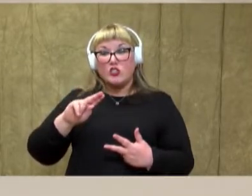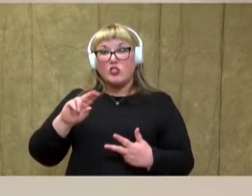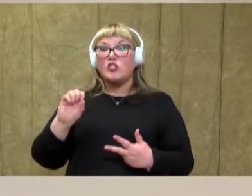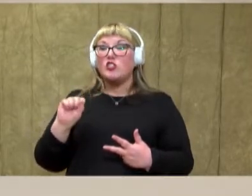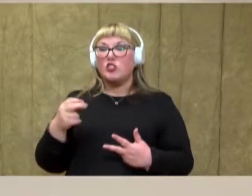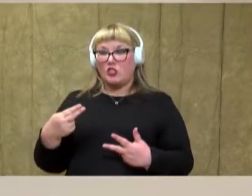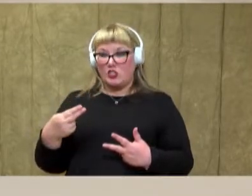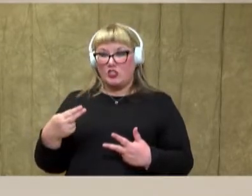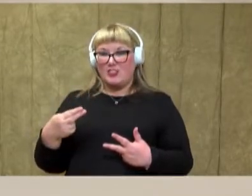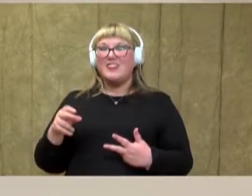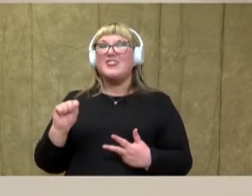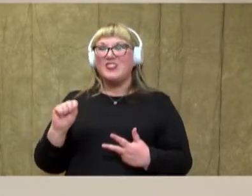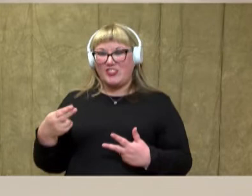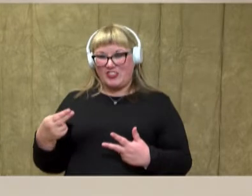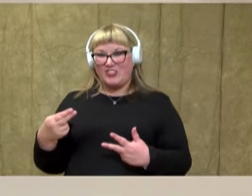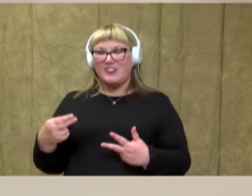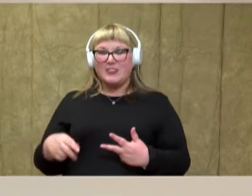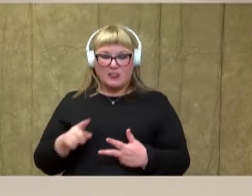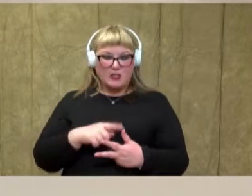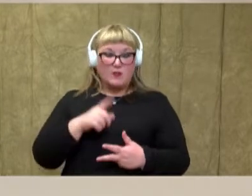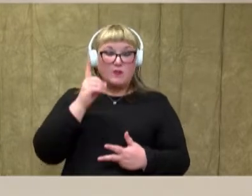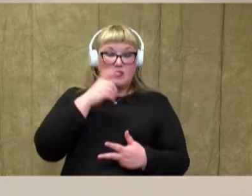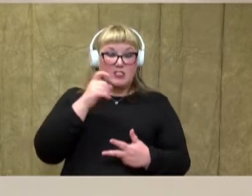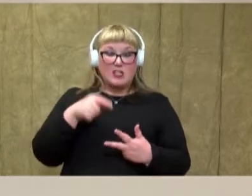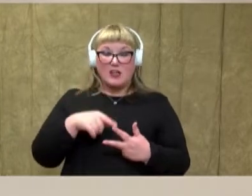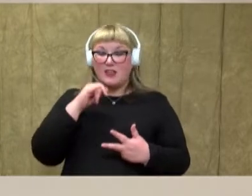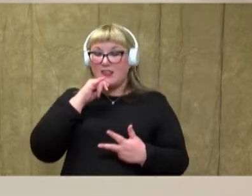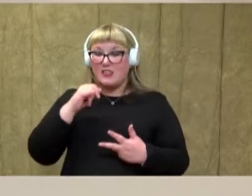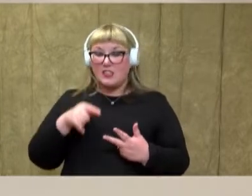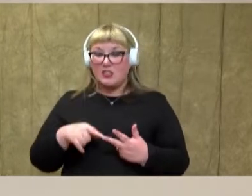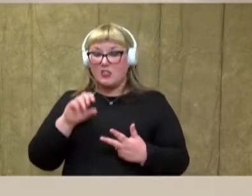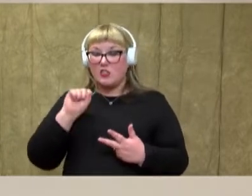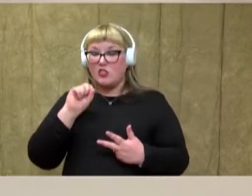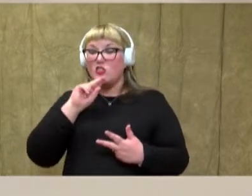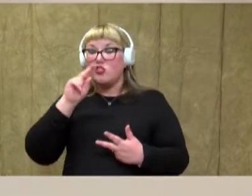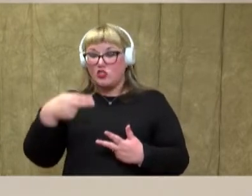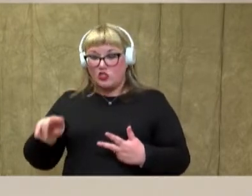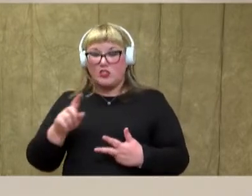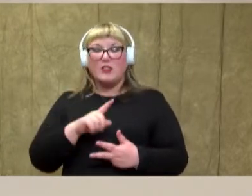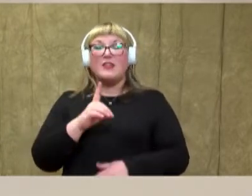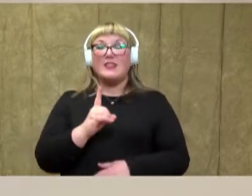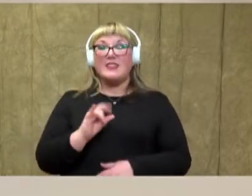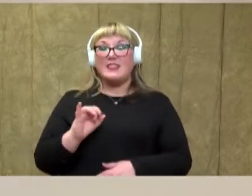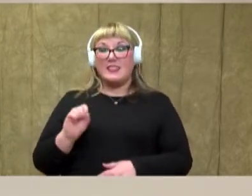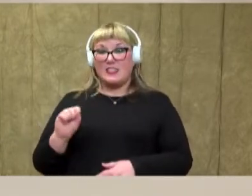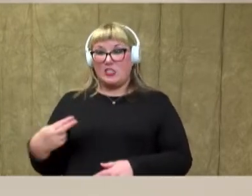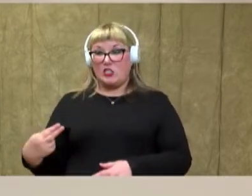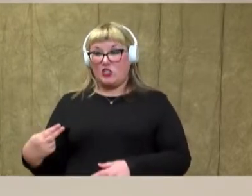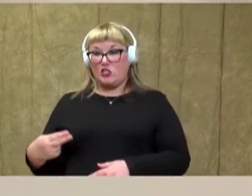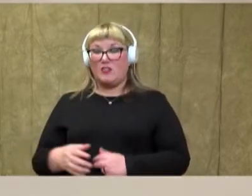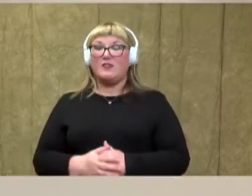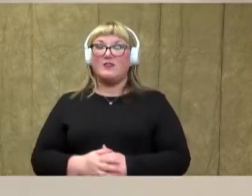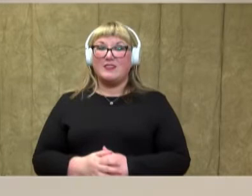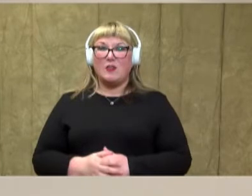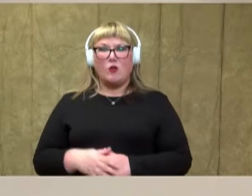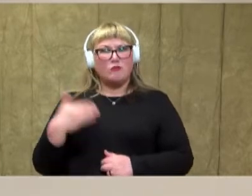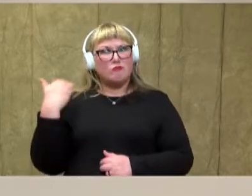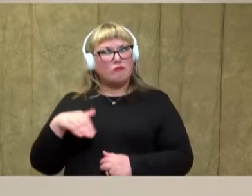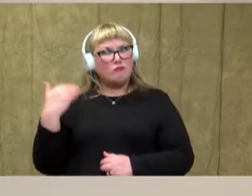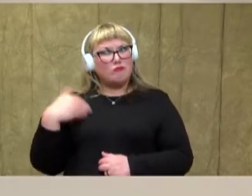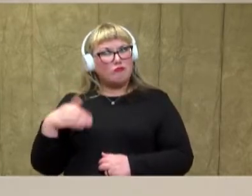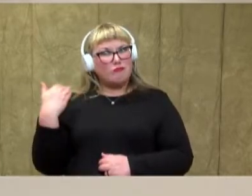The sh sound is represented by the letters S, H.